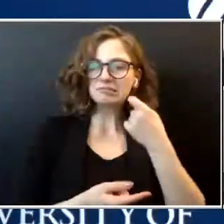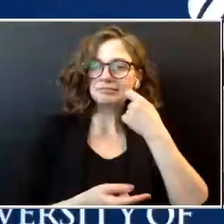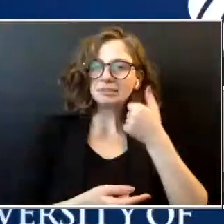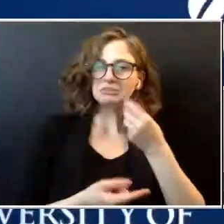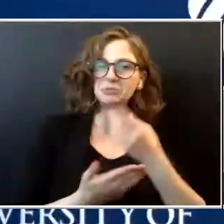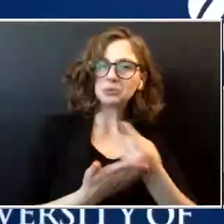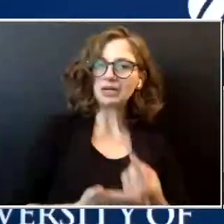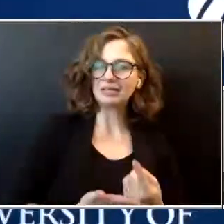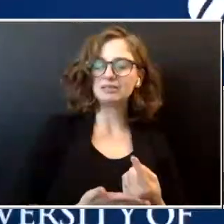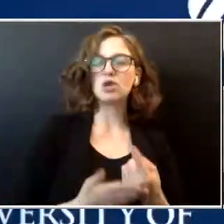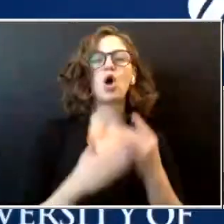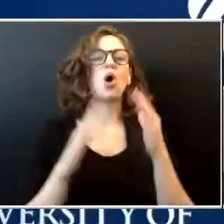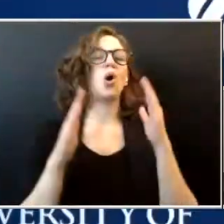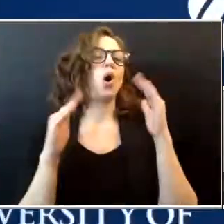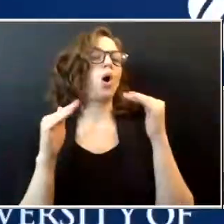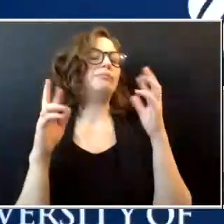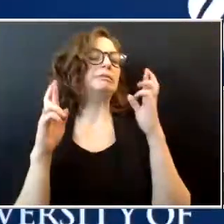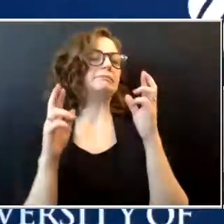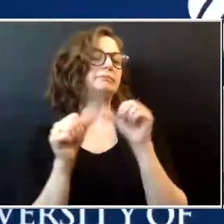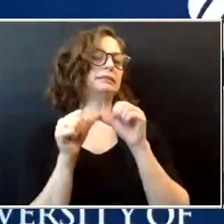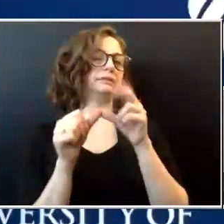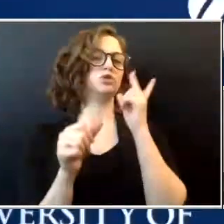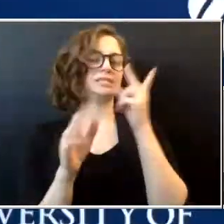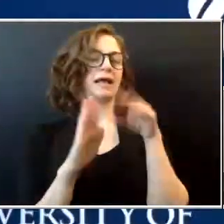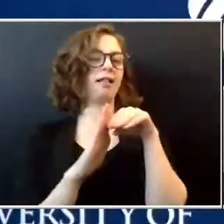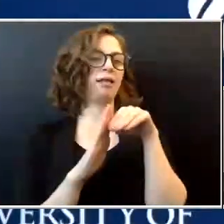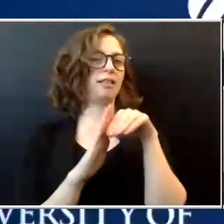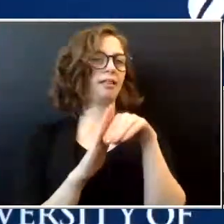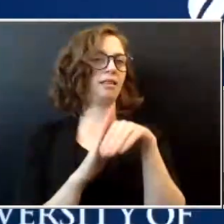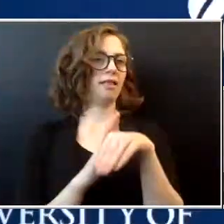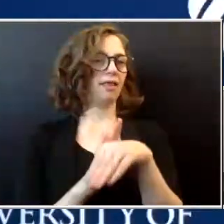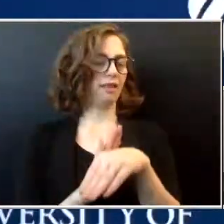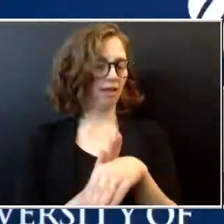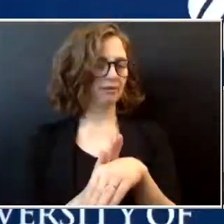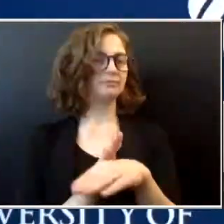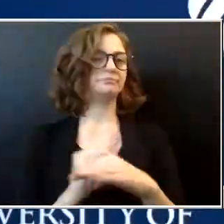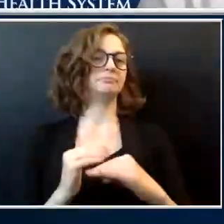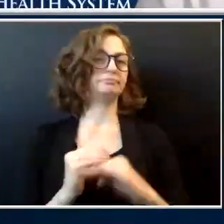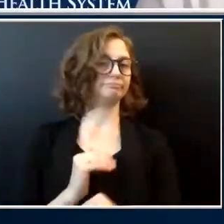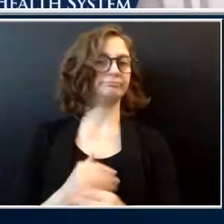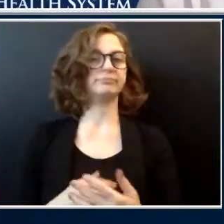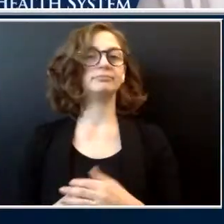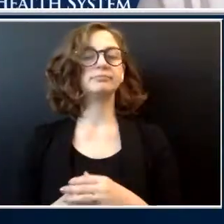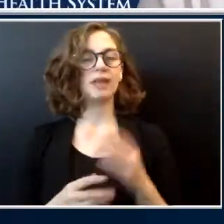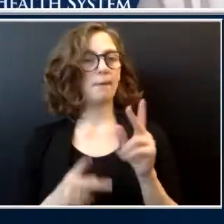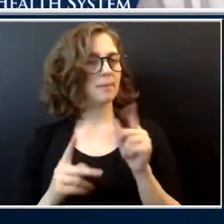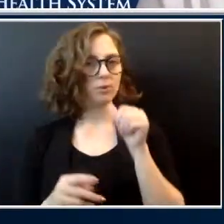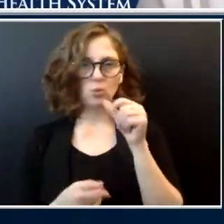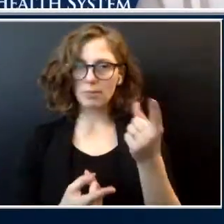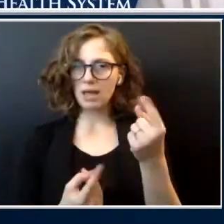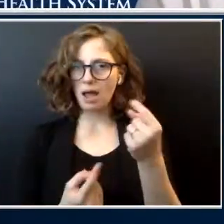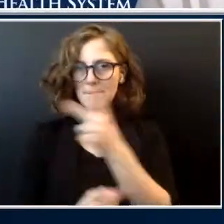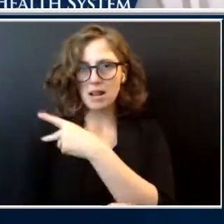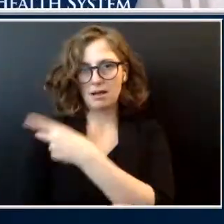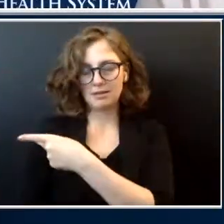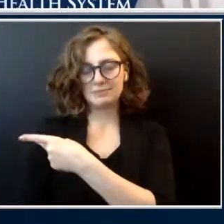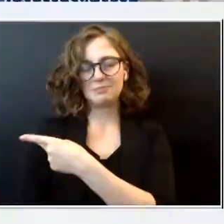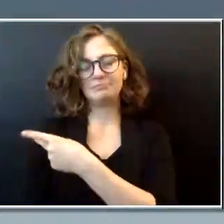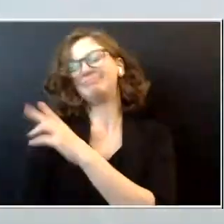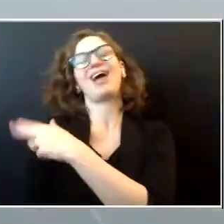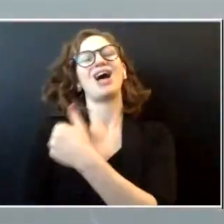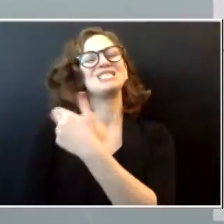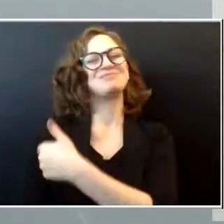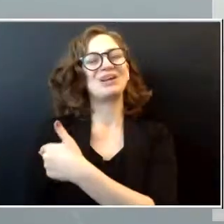a downtrend and keep people out of the hospital. So Hawk, let's take a look at some of this combined data looking at